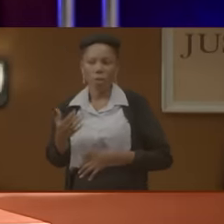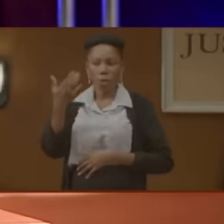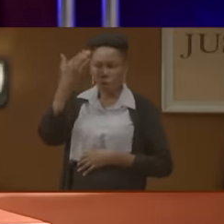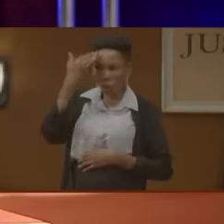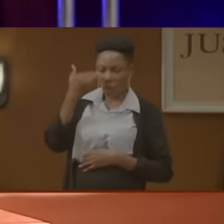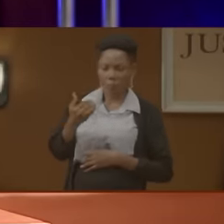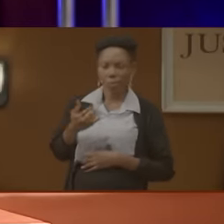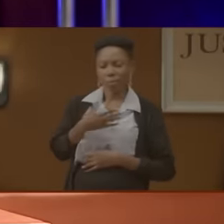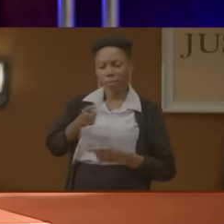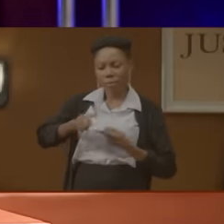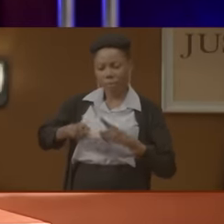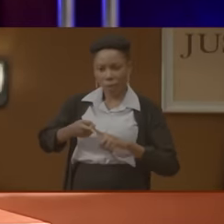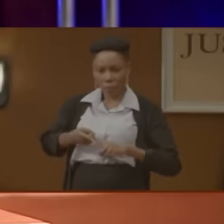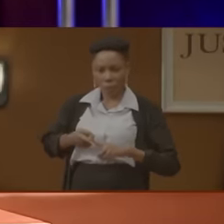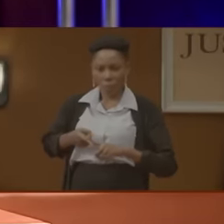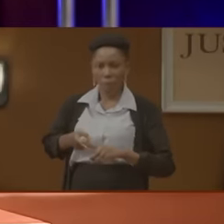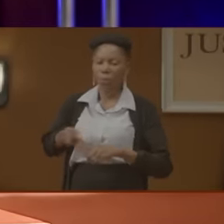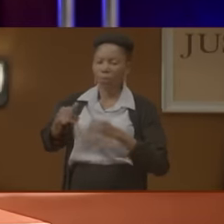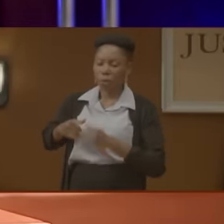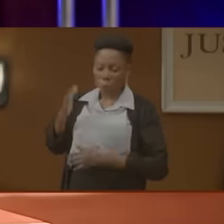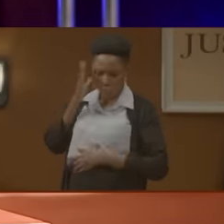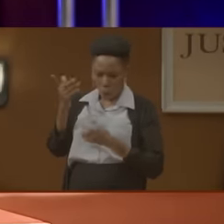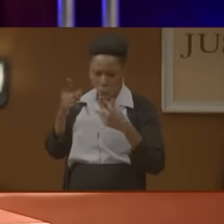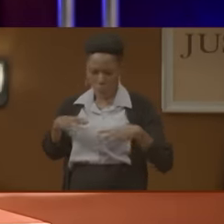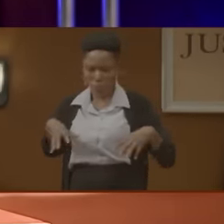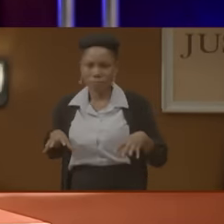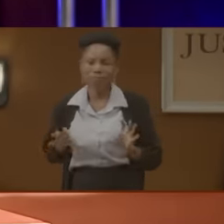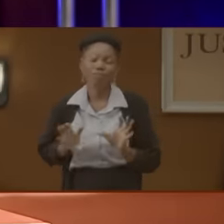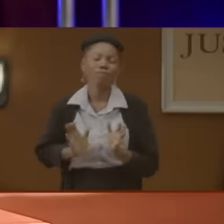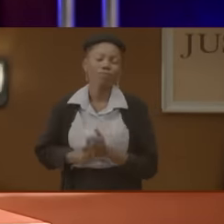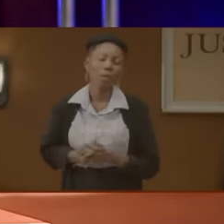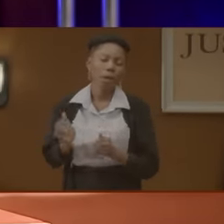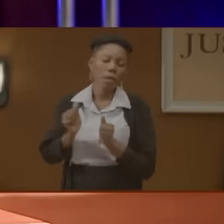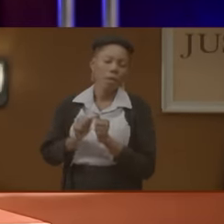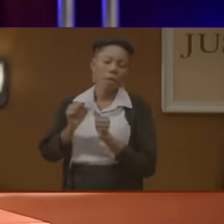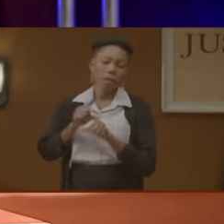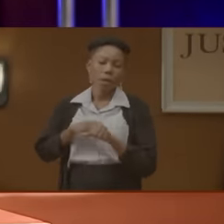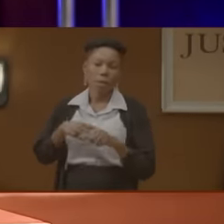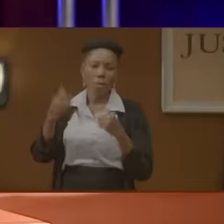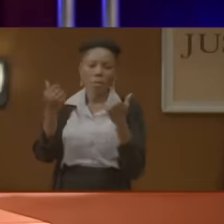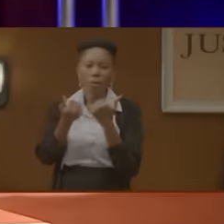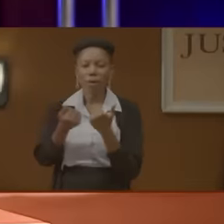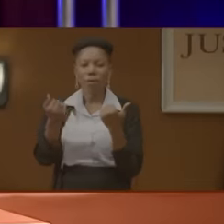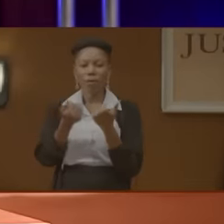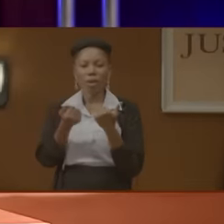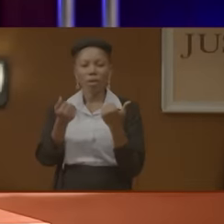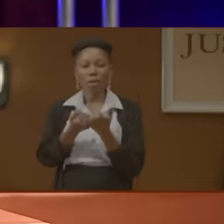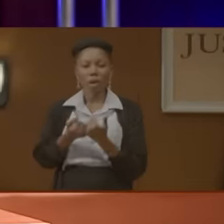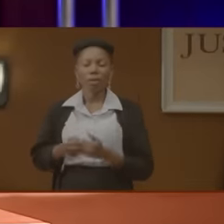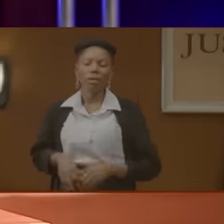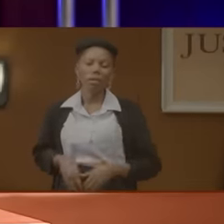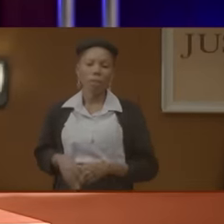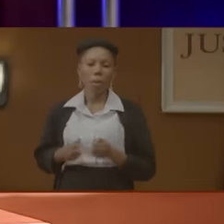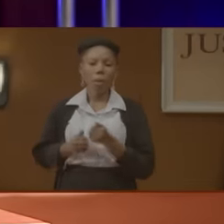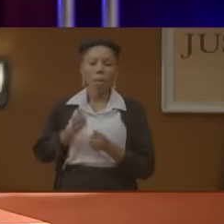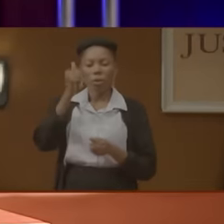will gather. So we have gone all through the whole process in the barracks. They will always be fighting. So most times, everybody got fed up and